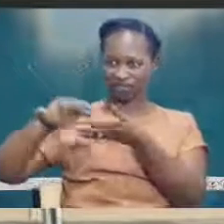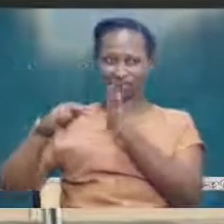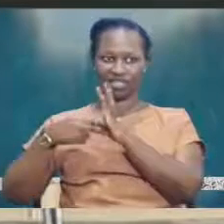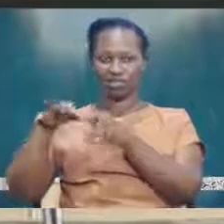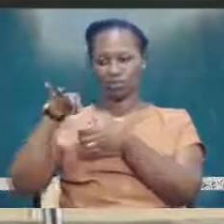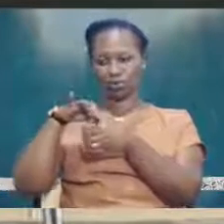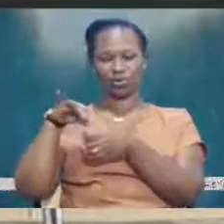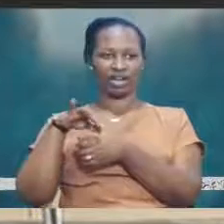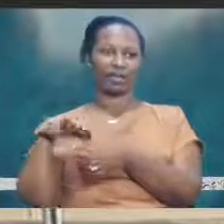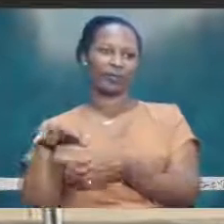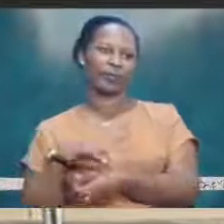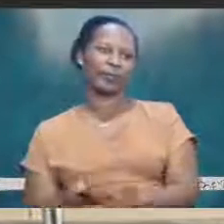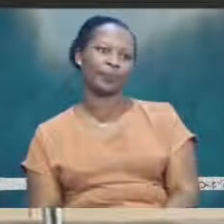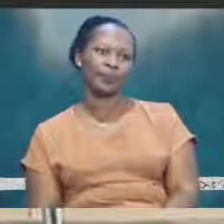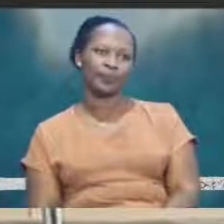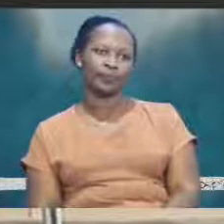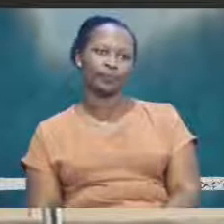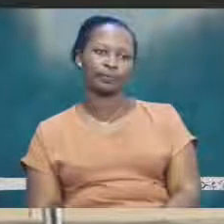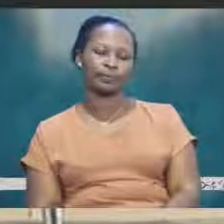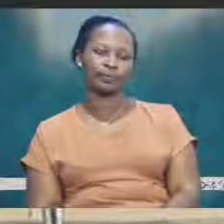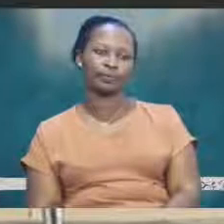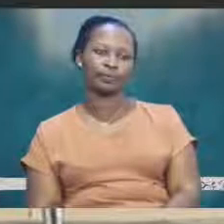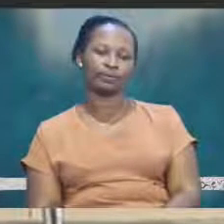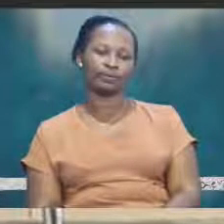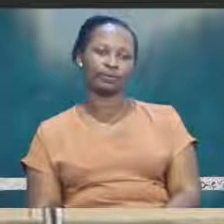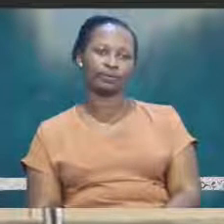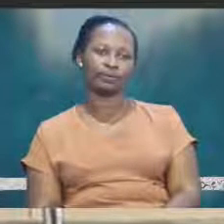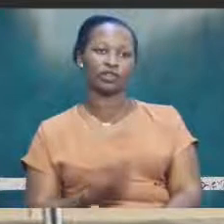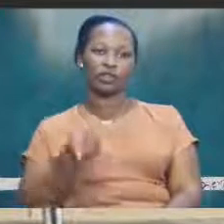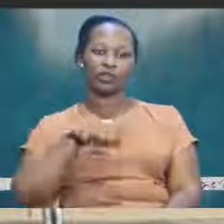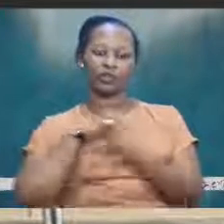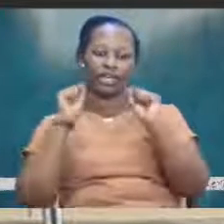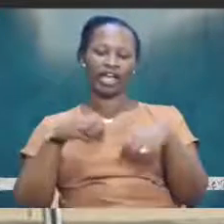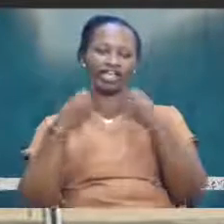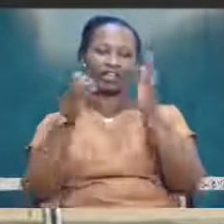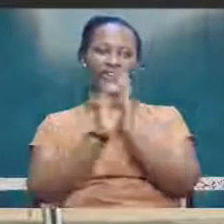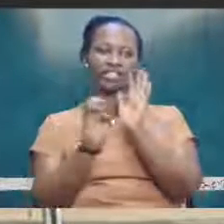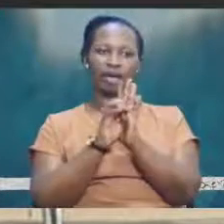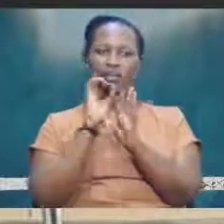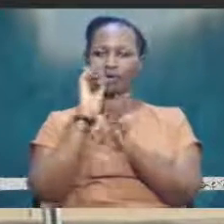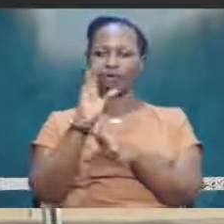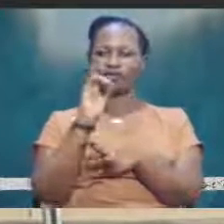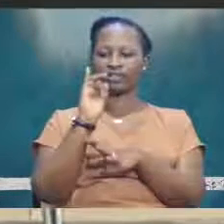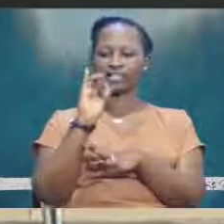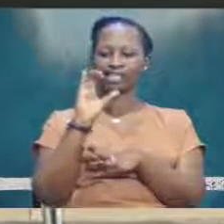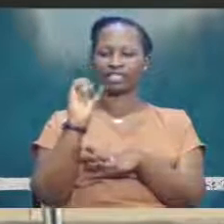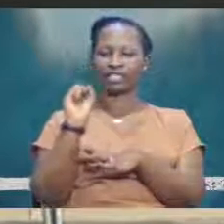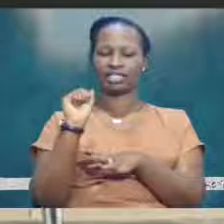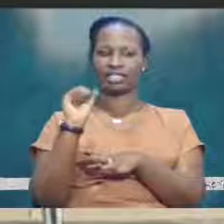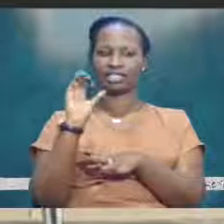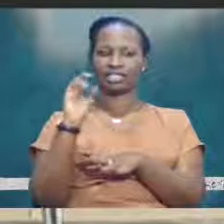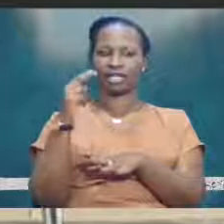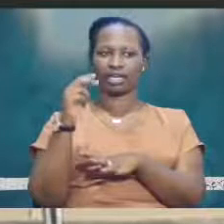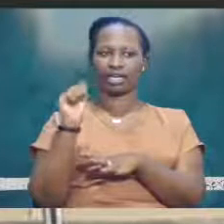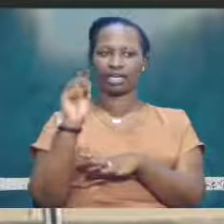means sugar. We can give examples of disaccharides. We